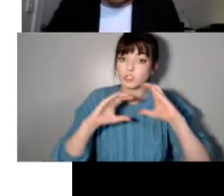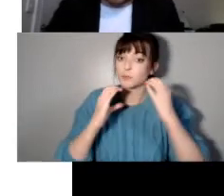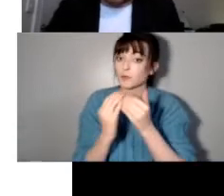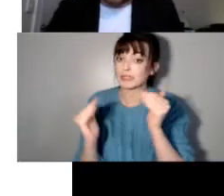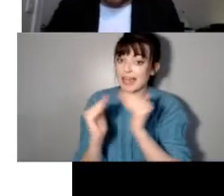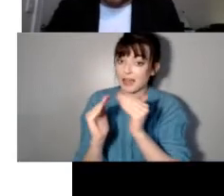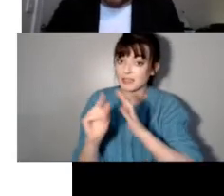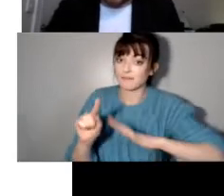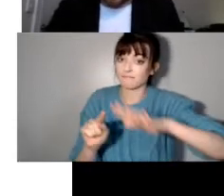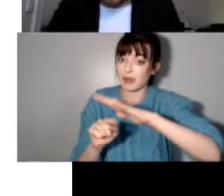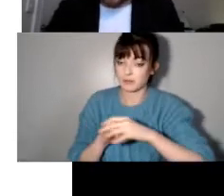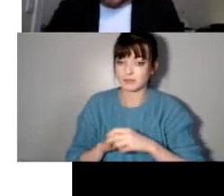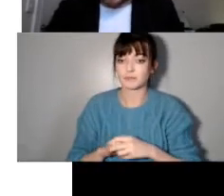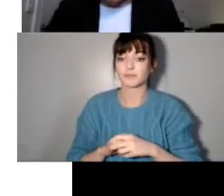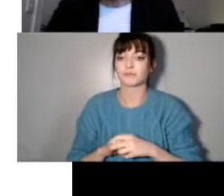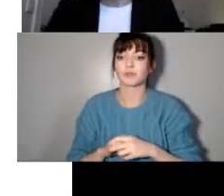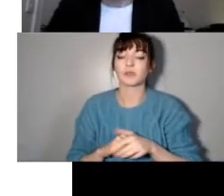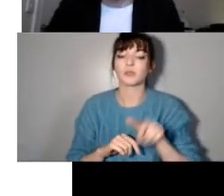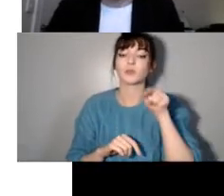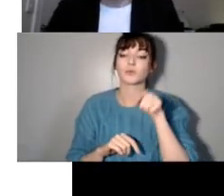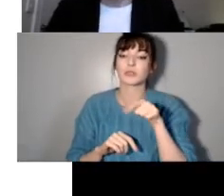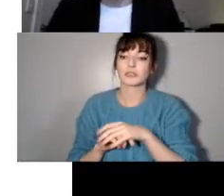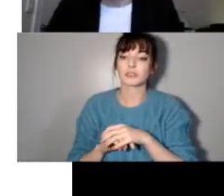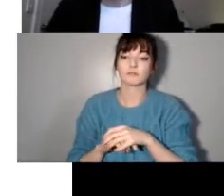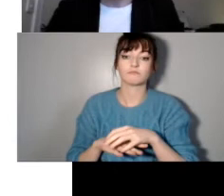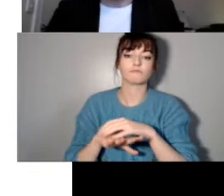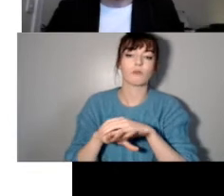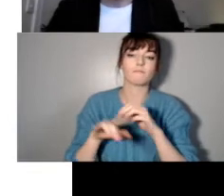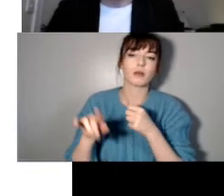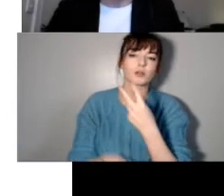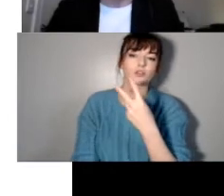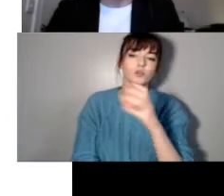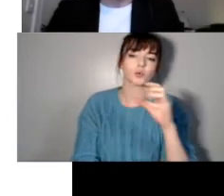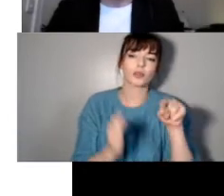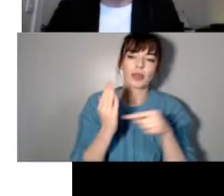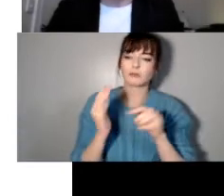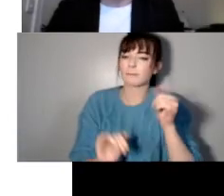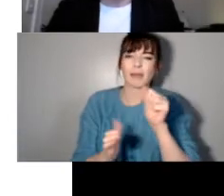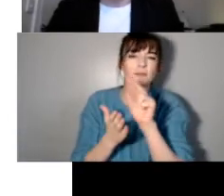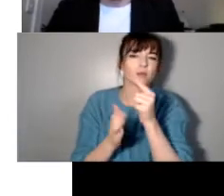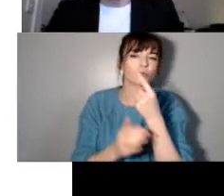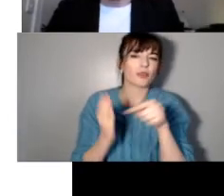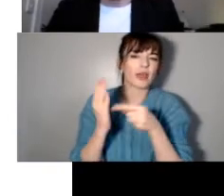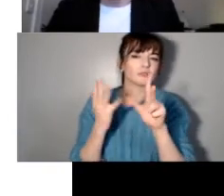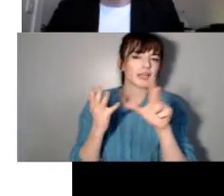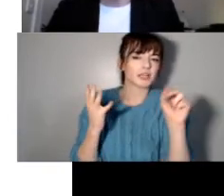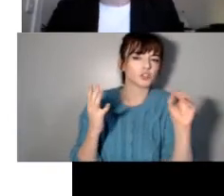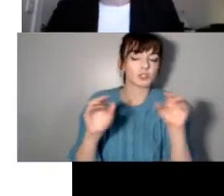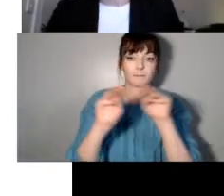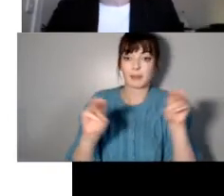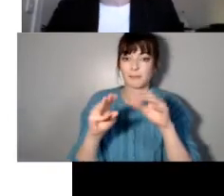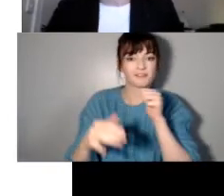those approximately 2,000 or at this point perhaps 1,800 individuals that have yet to